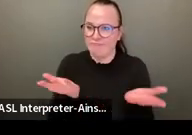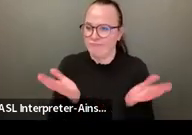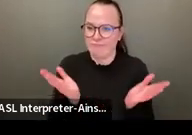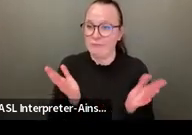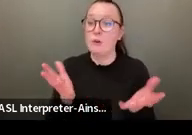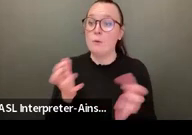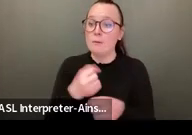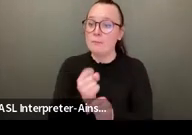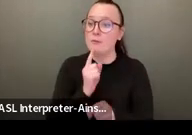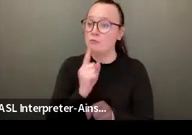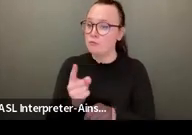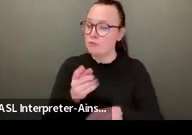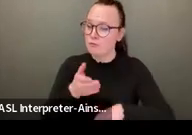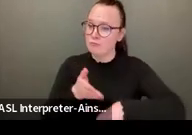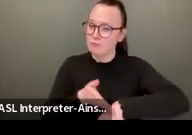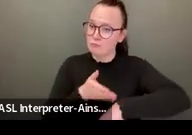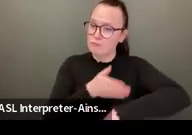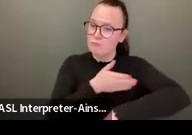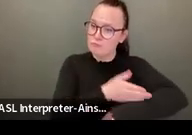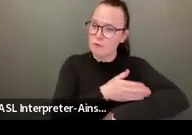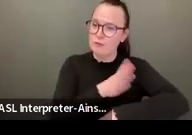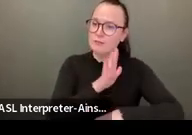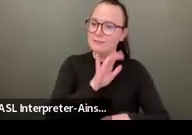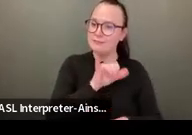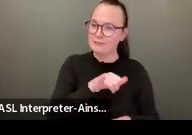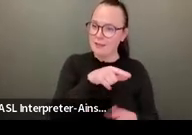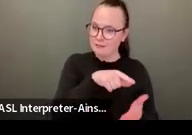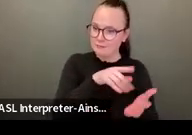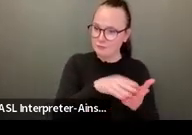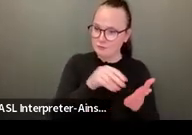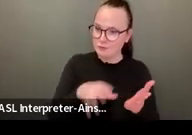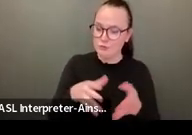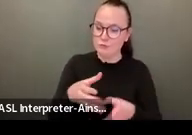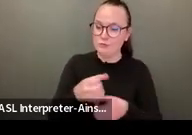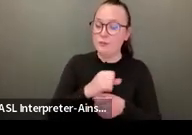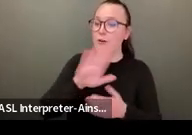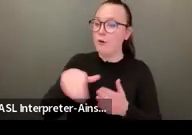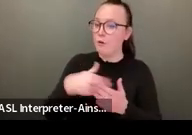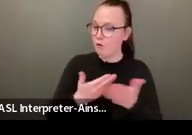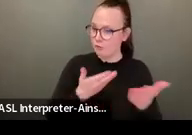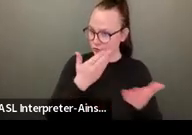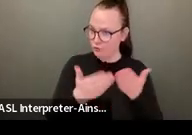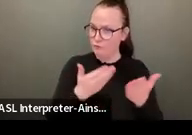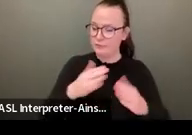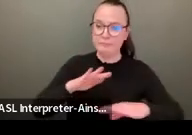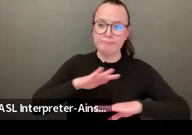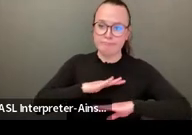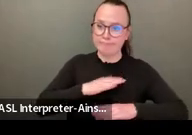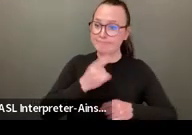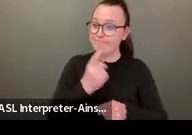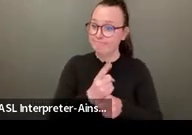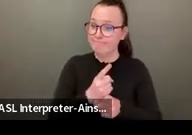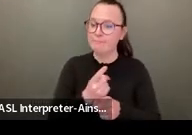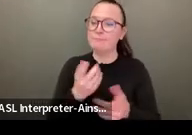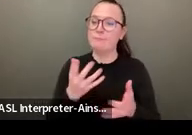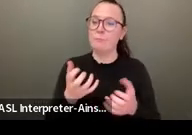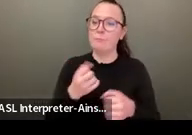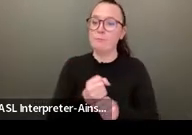progress, you want to make sure that your child is receiving all of their services, right? You want to make sure